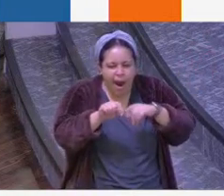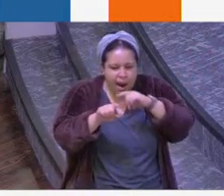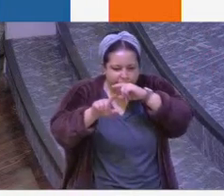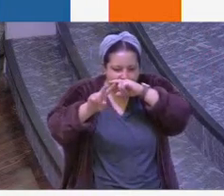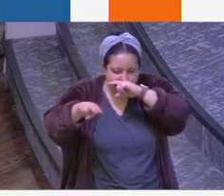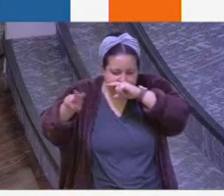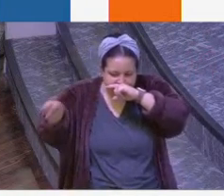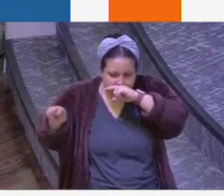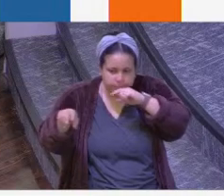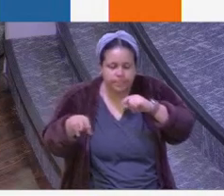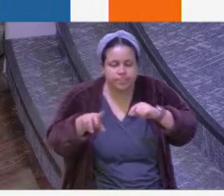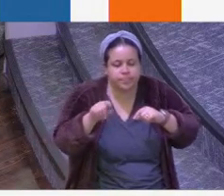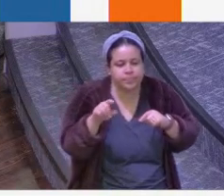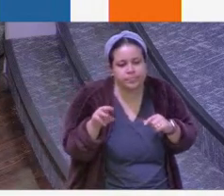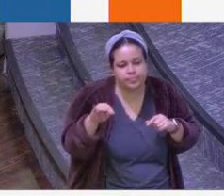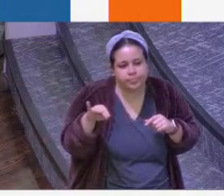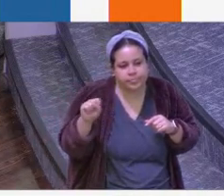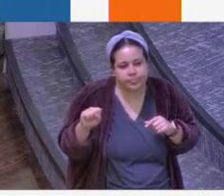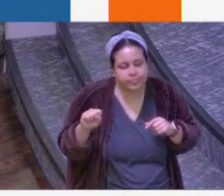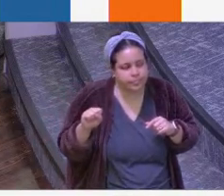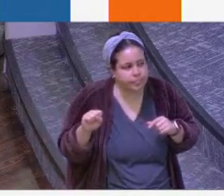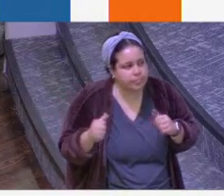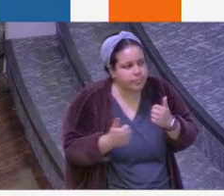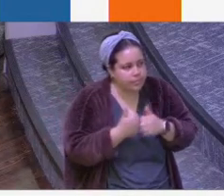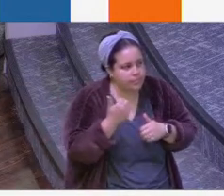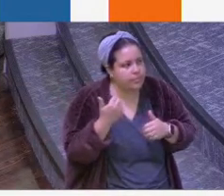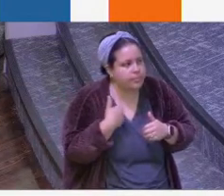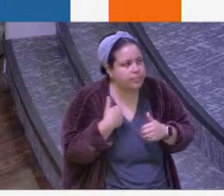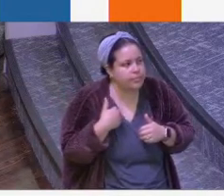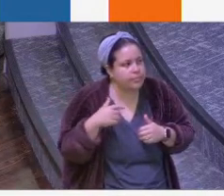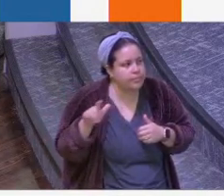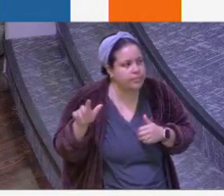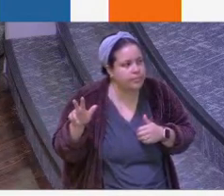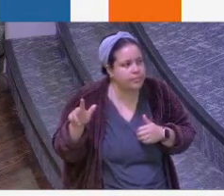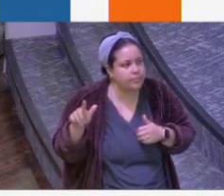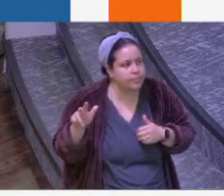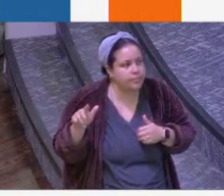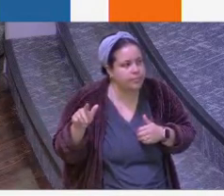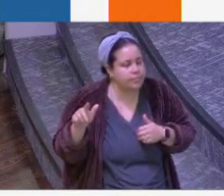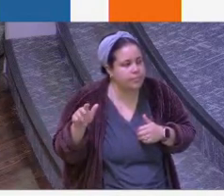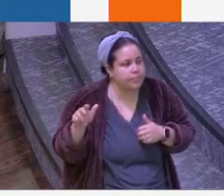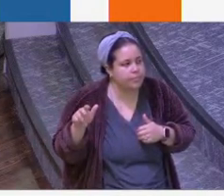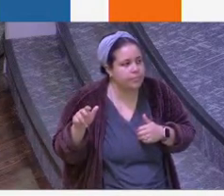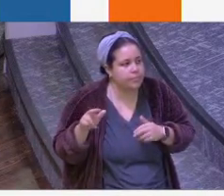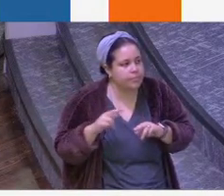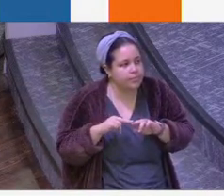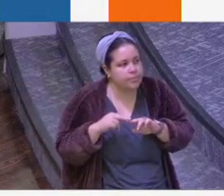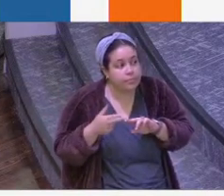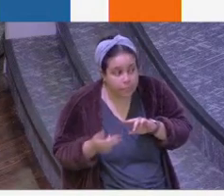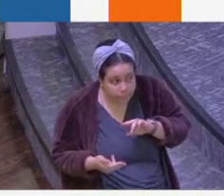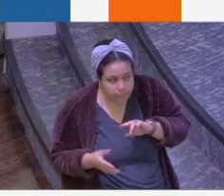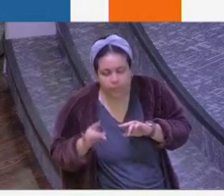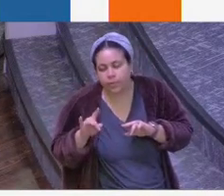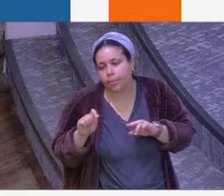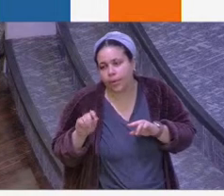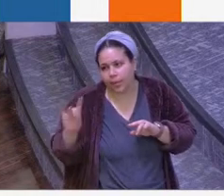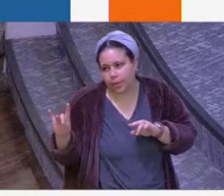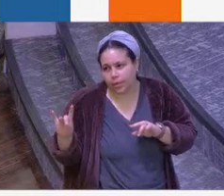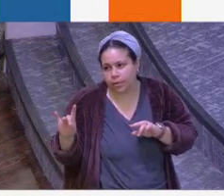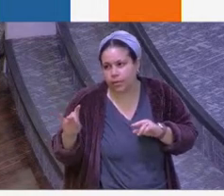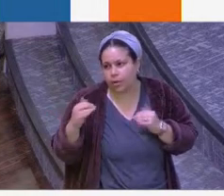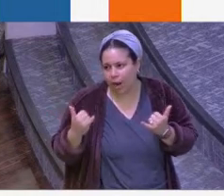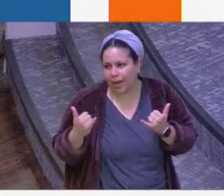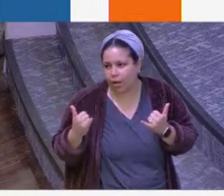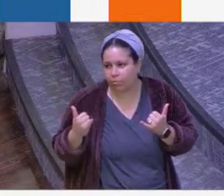2022, we were at 20 mils, which is the most allowed. 2023, the board decided to lower that to 18.8, and that's where we're currently